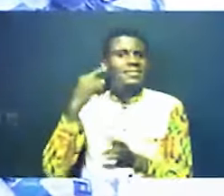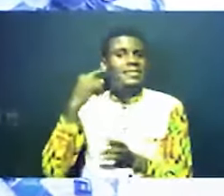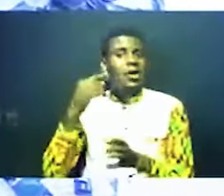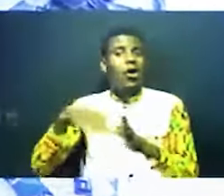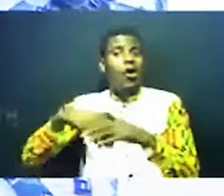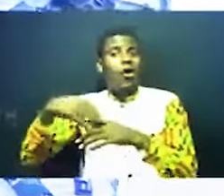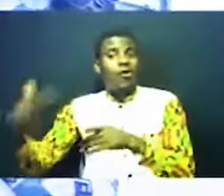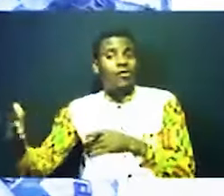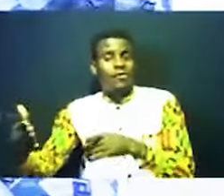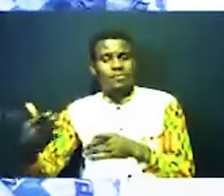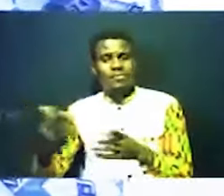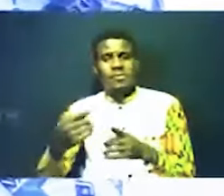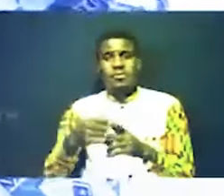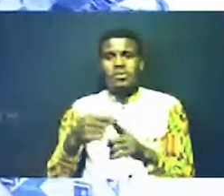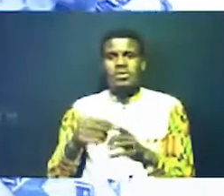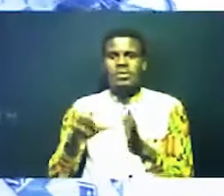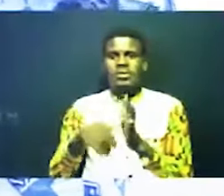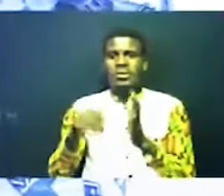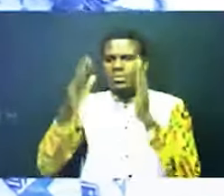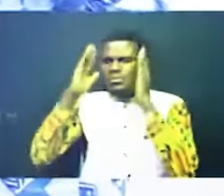health to your body.